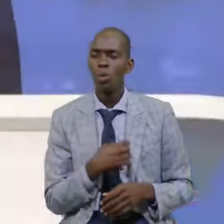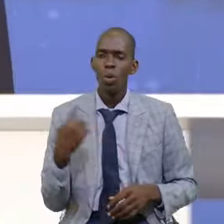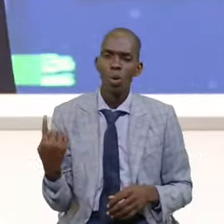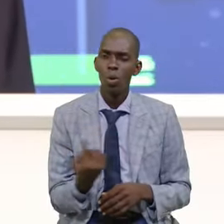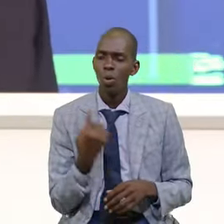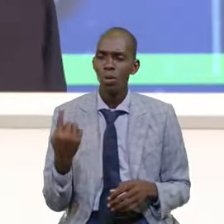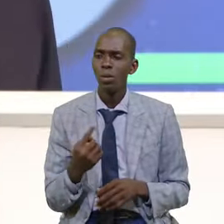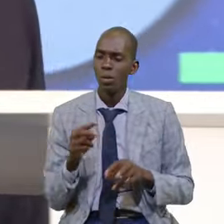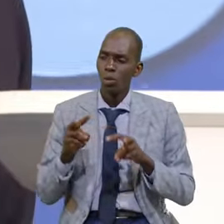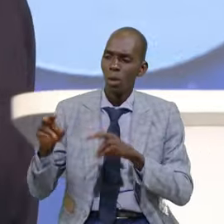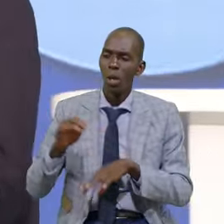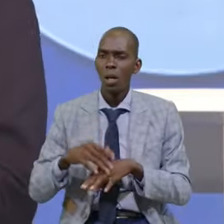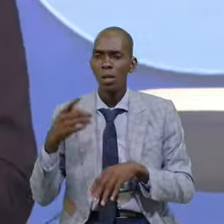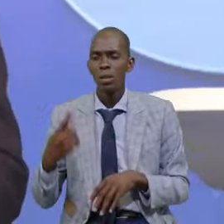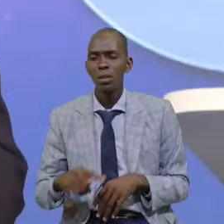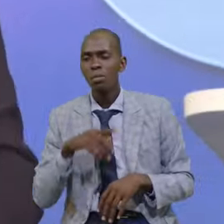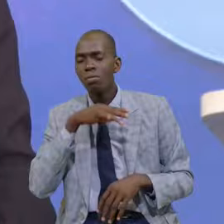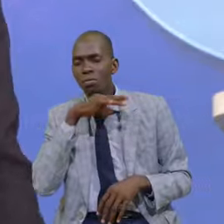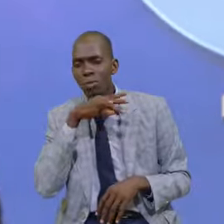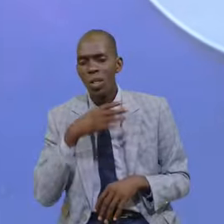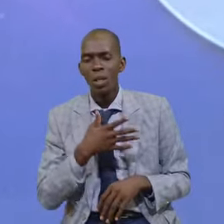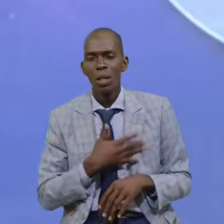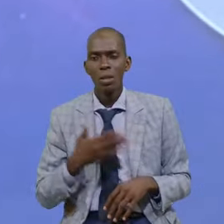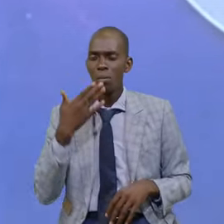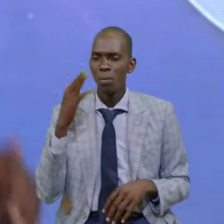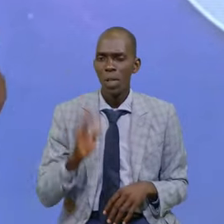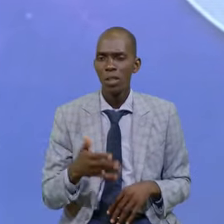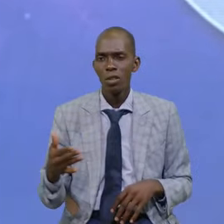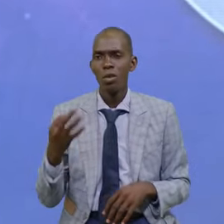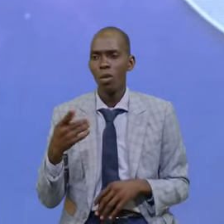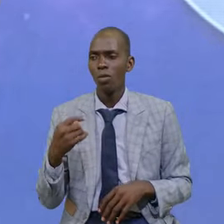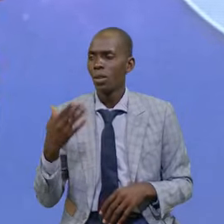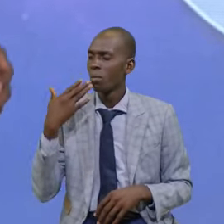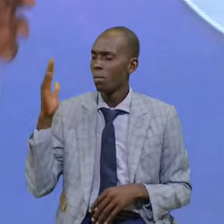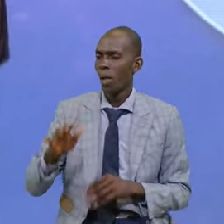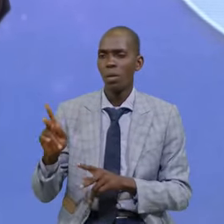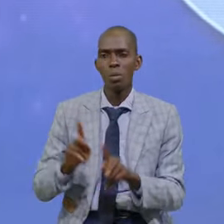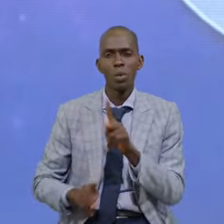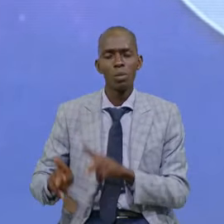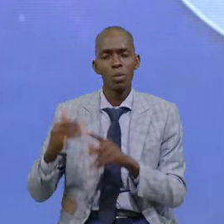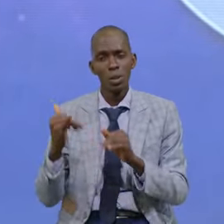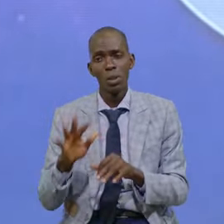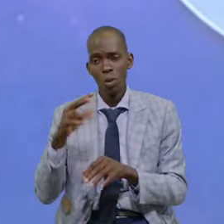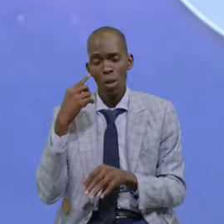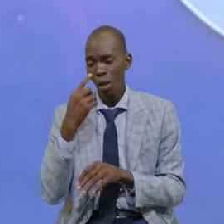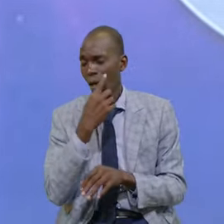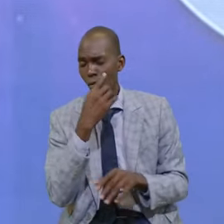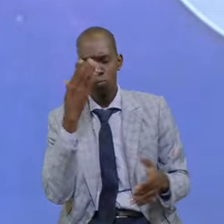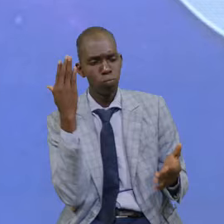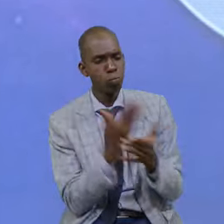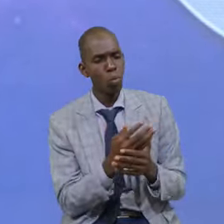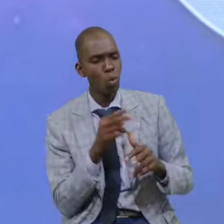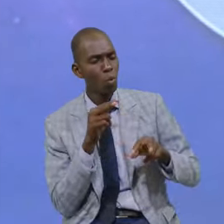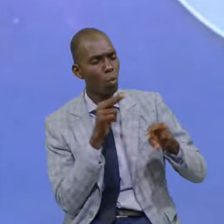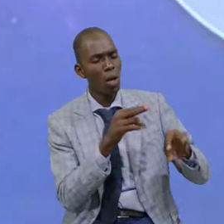the corruption, the calamity, and the evil of the evildoers. Turn your eyes and focus your